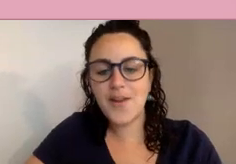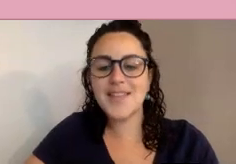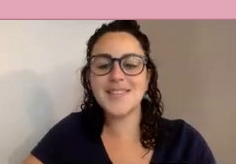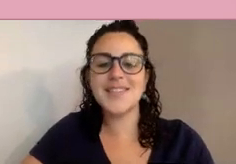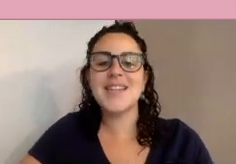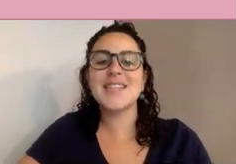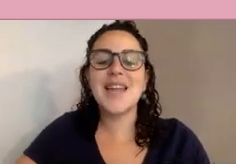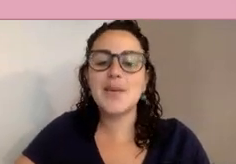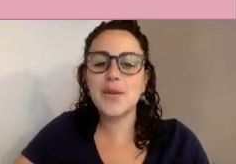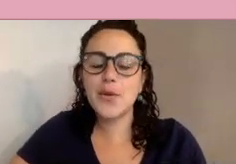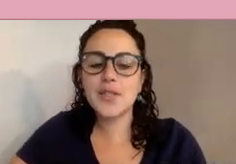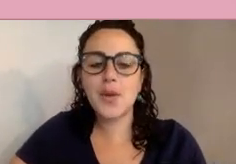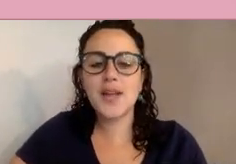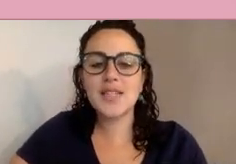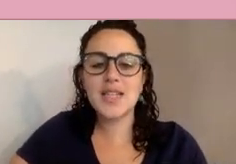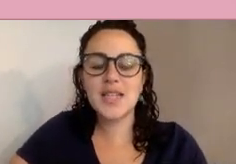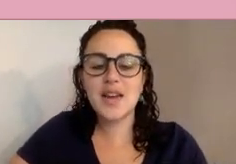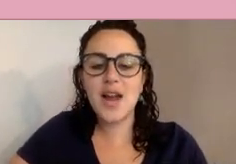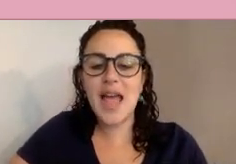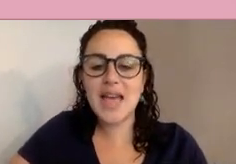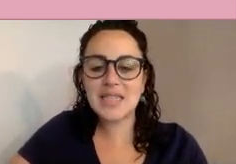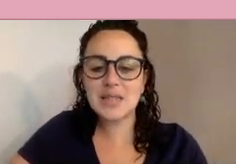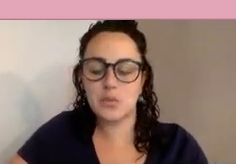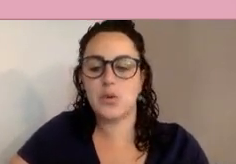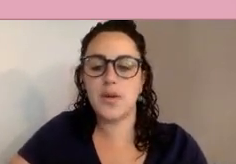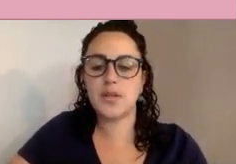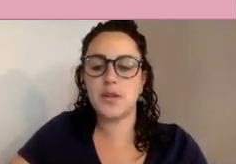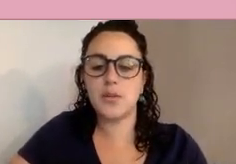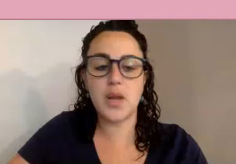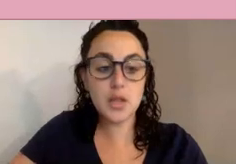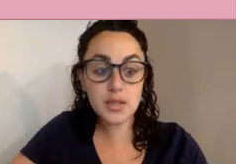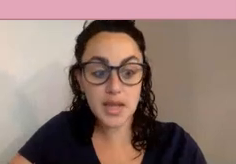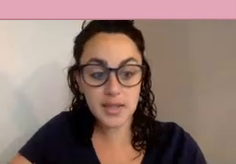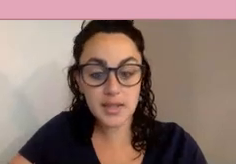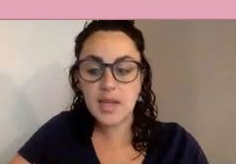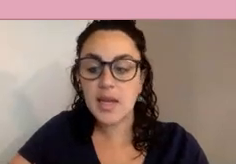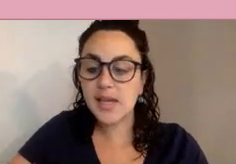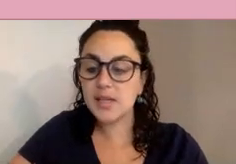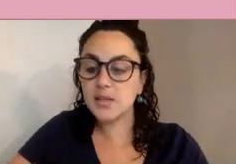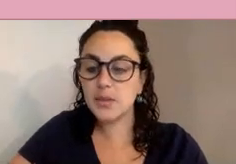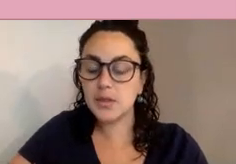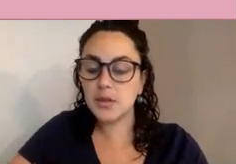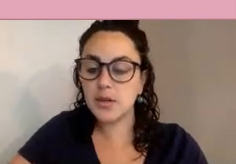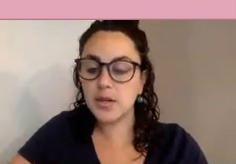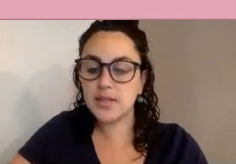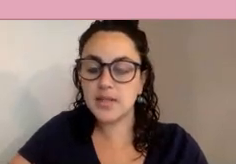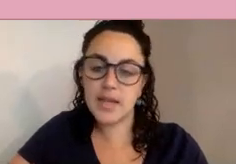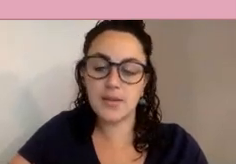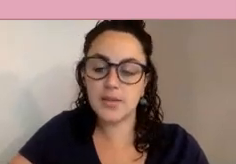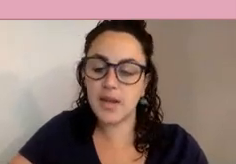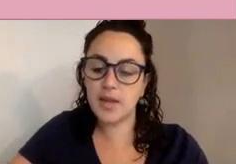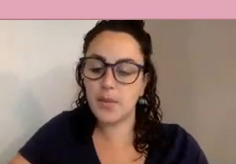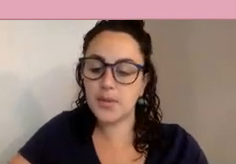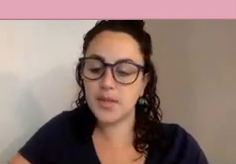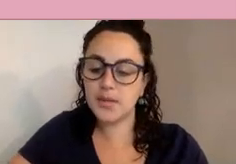Hello, my friend. Today we are going to practice the letter S. We're going to learn what it looks like, and we're going to learn it's a